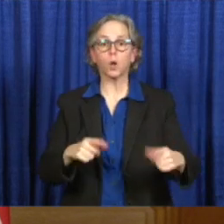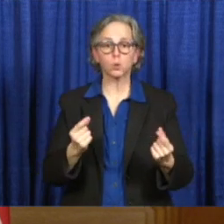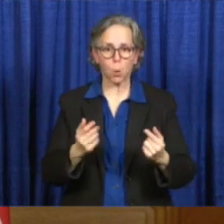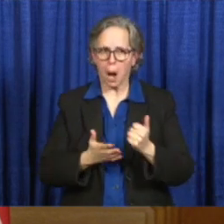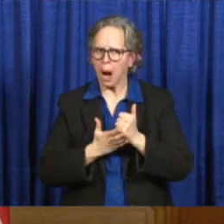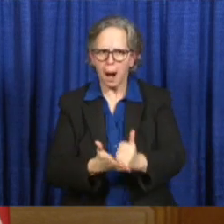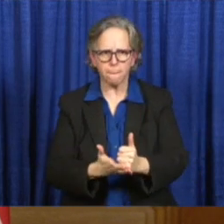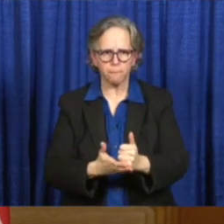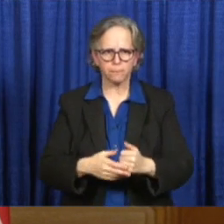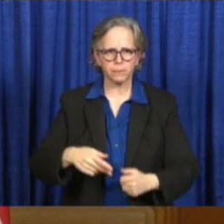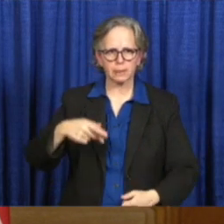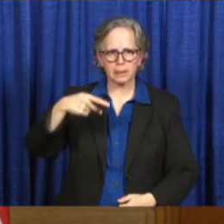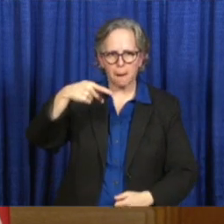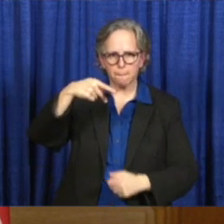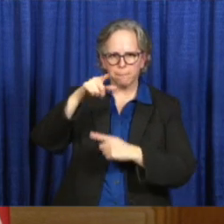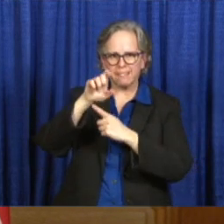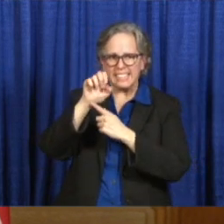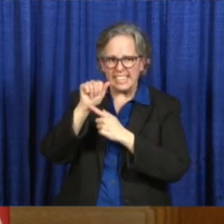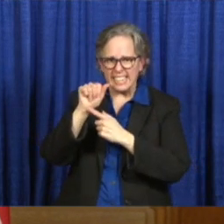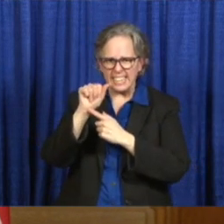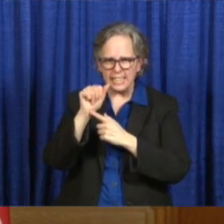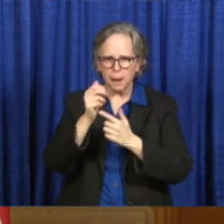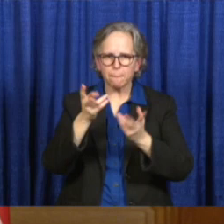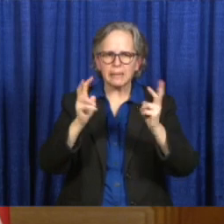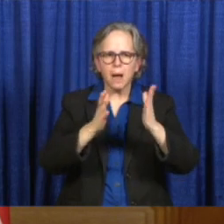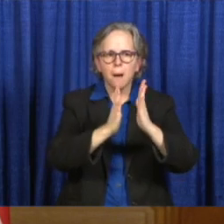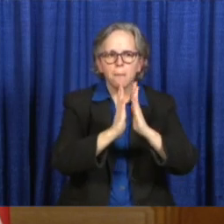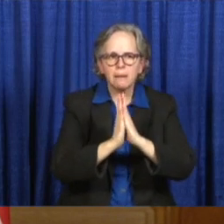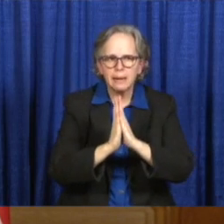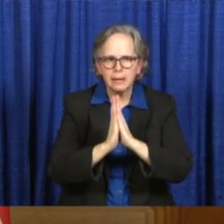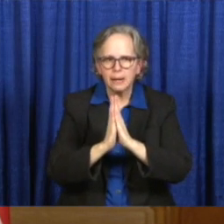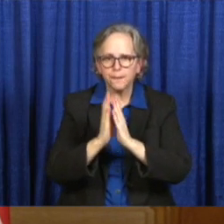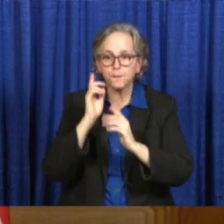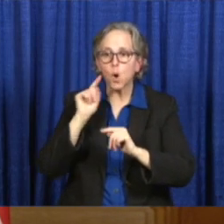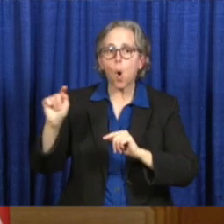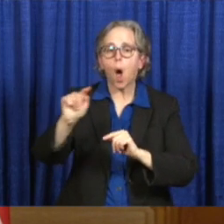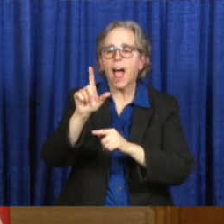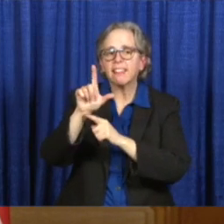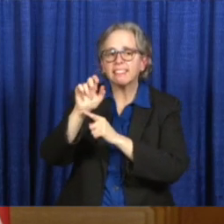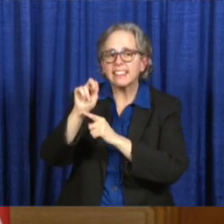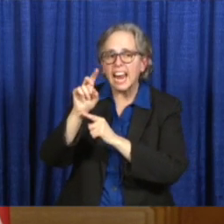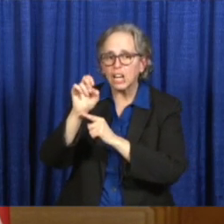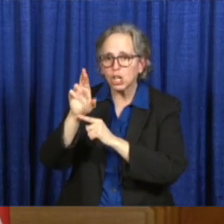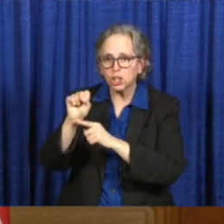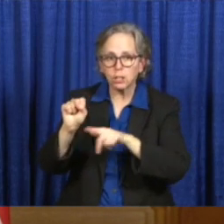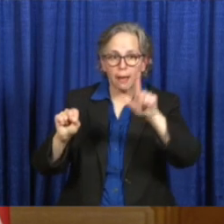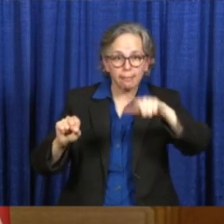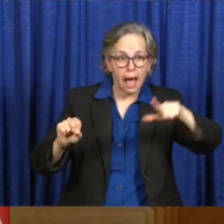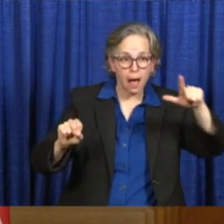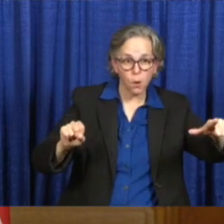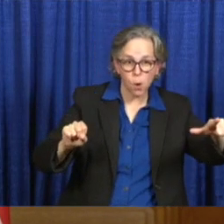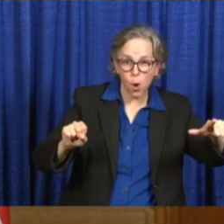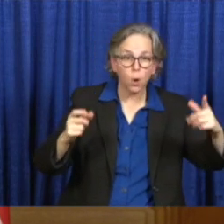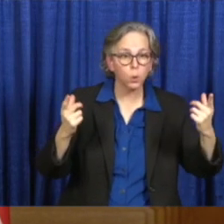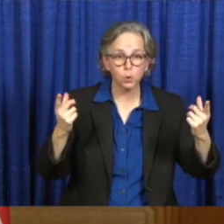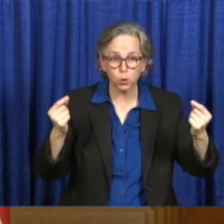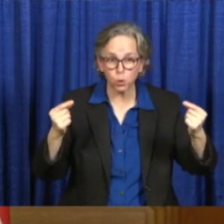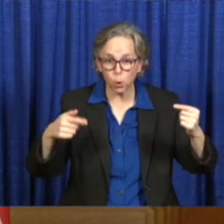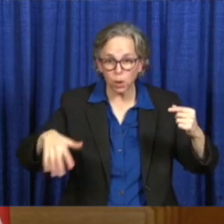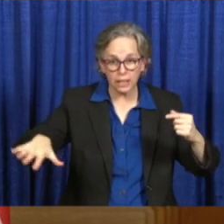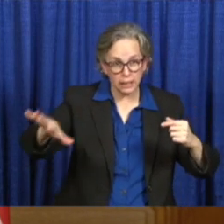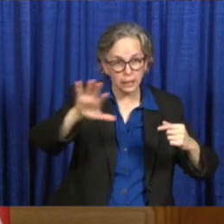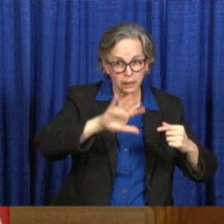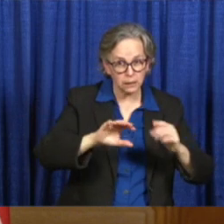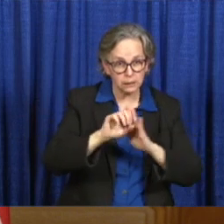to the lenders and a plea to landlords across Ohio to work with their small businesses and suspend